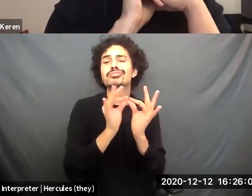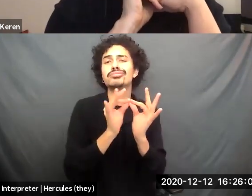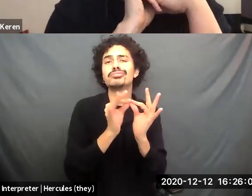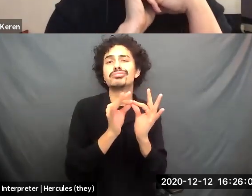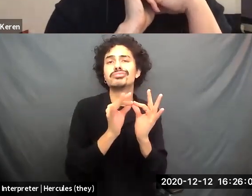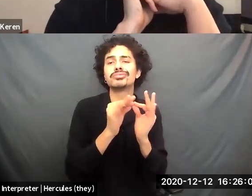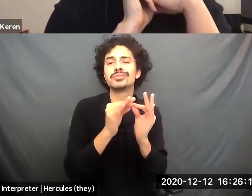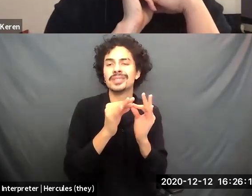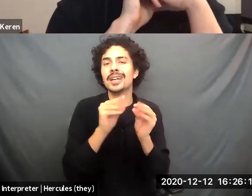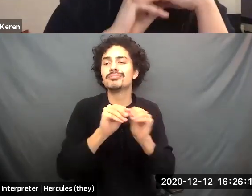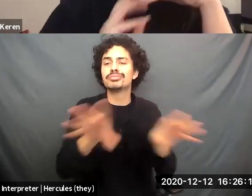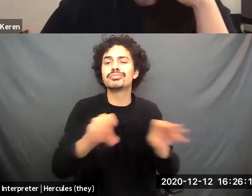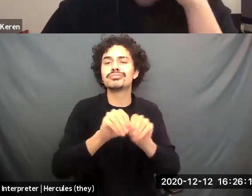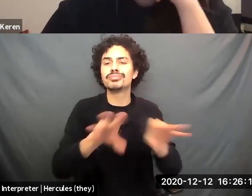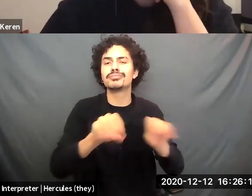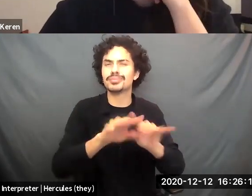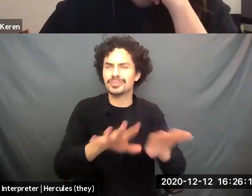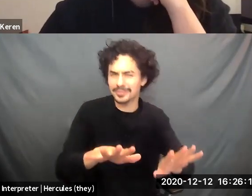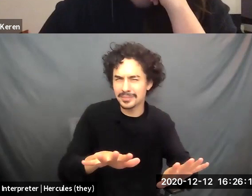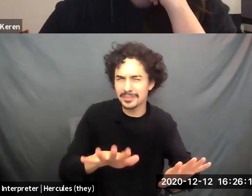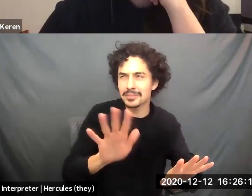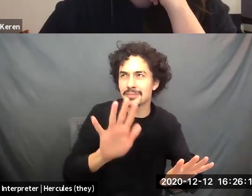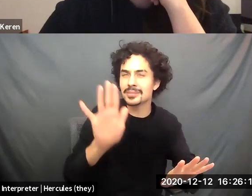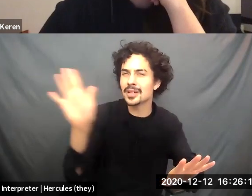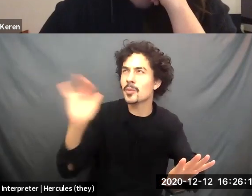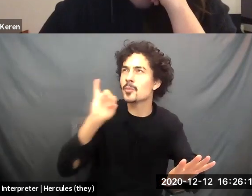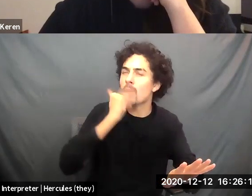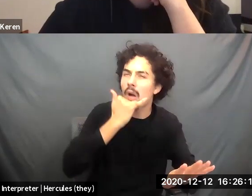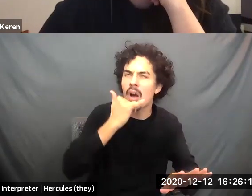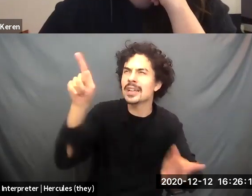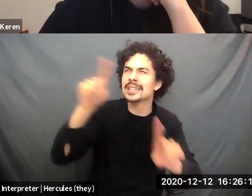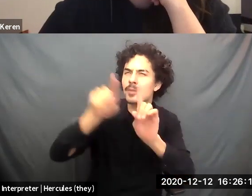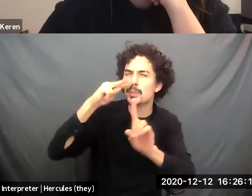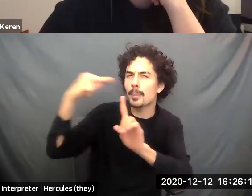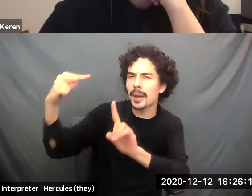about the standing park treaty misinterpretation.